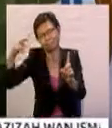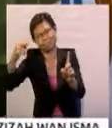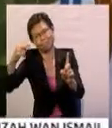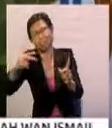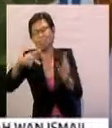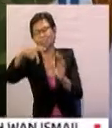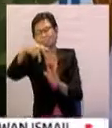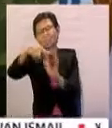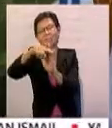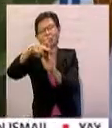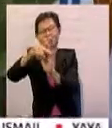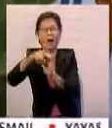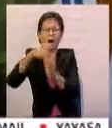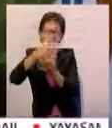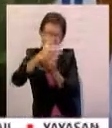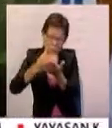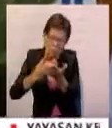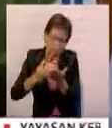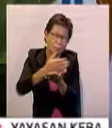There are some people who